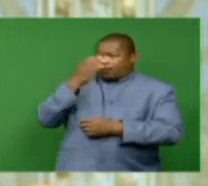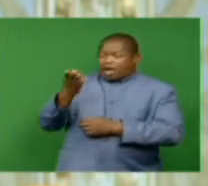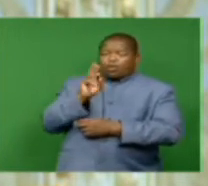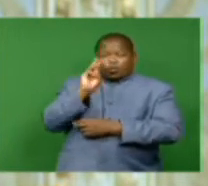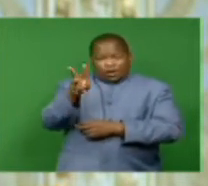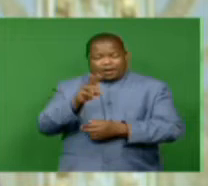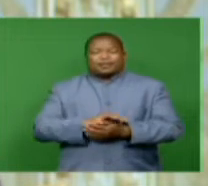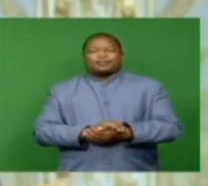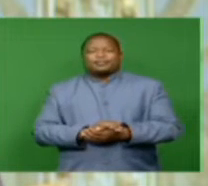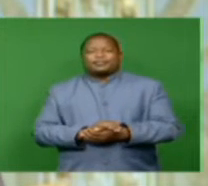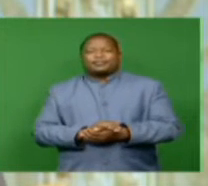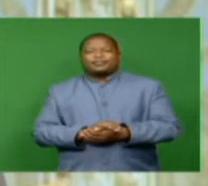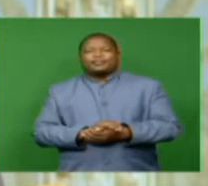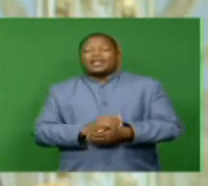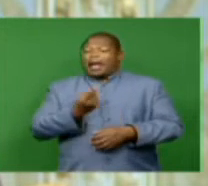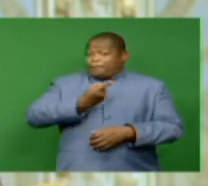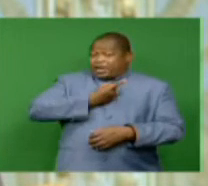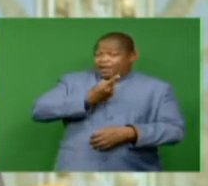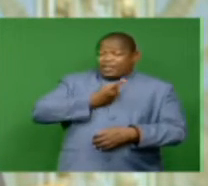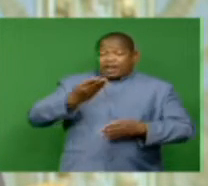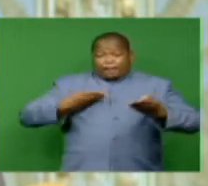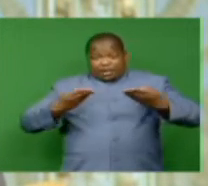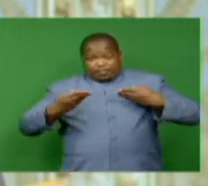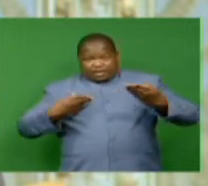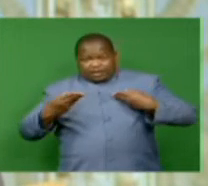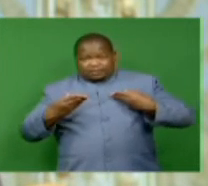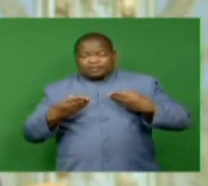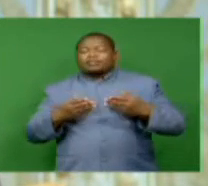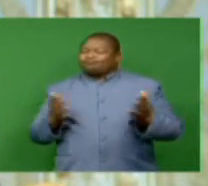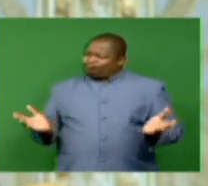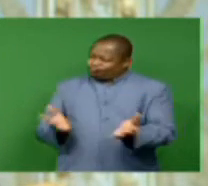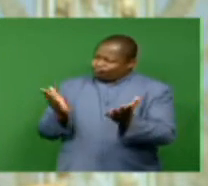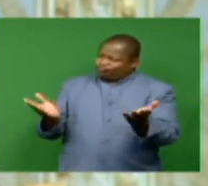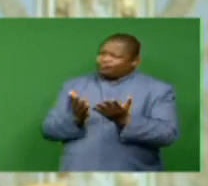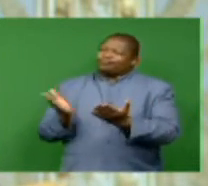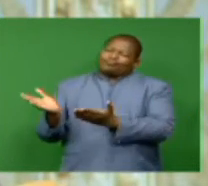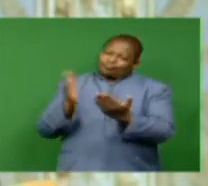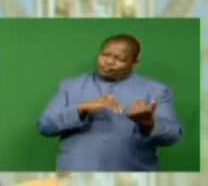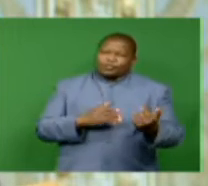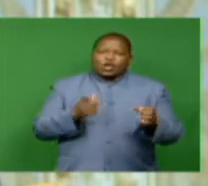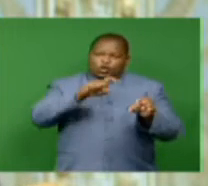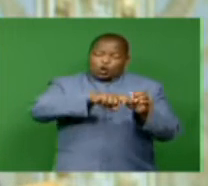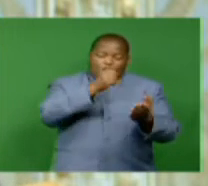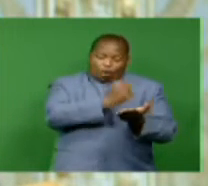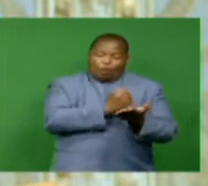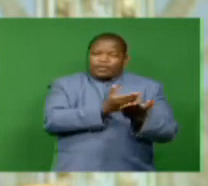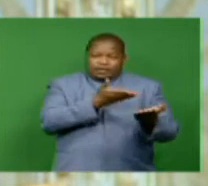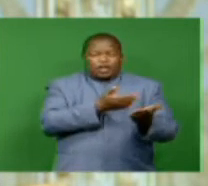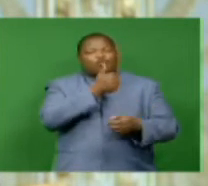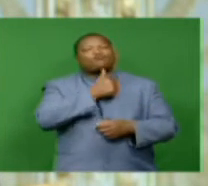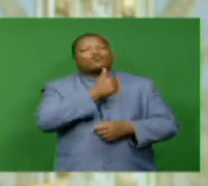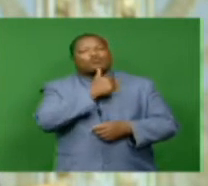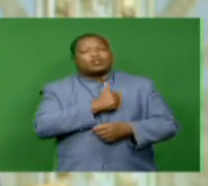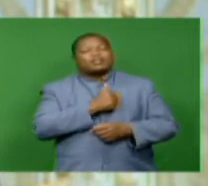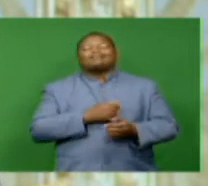this facility as it will enable them to market their products to regional,